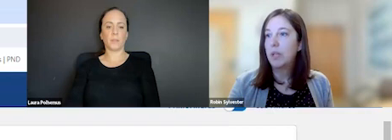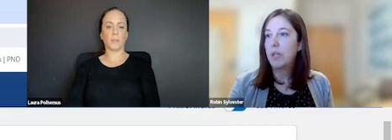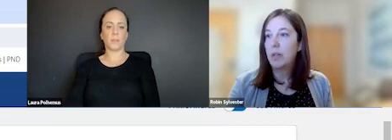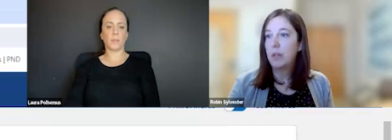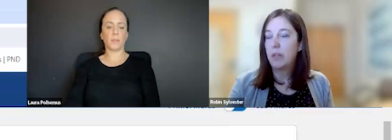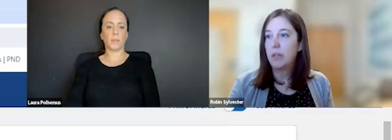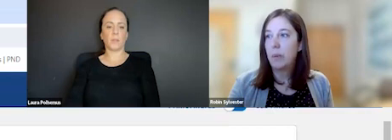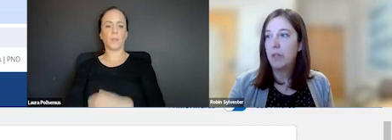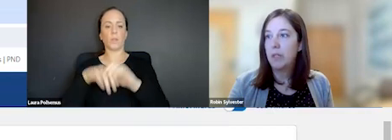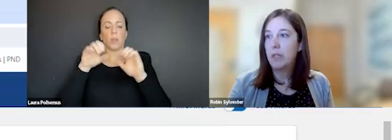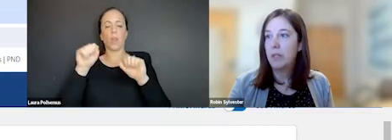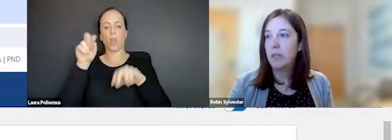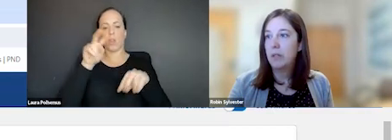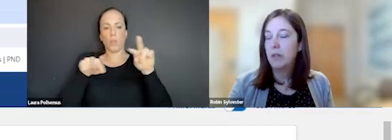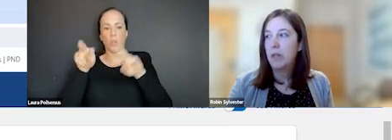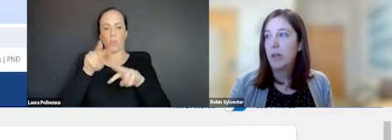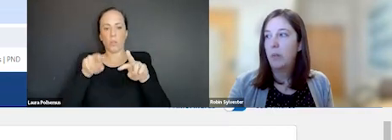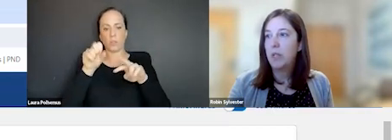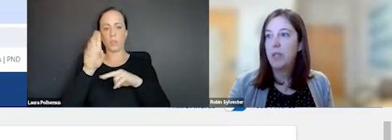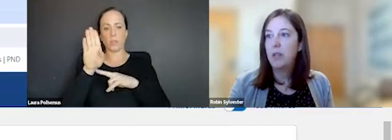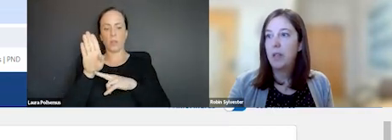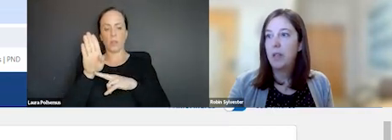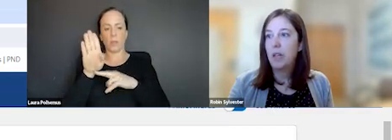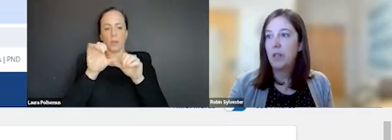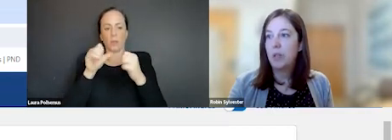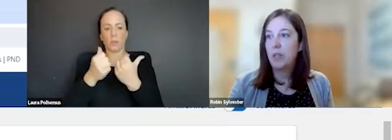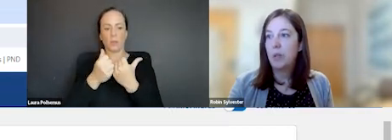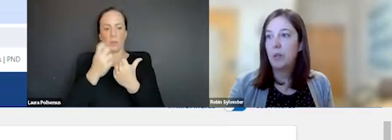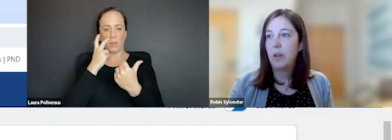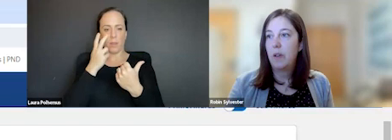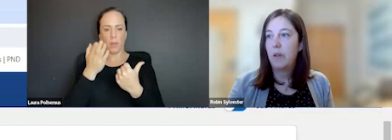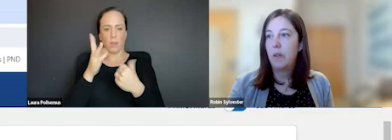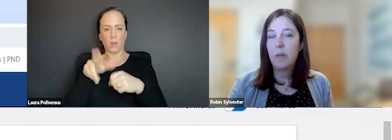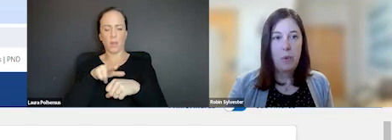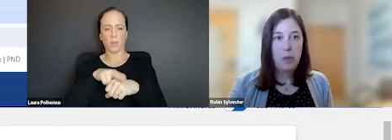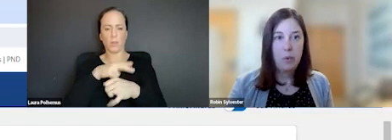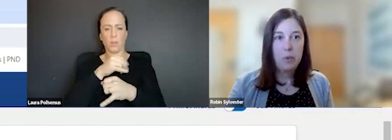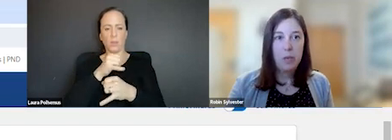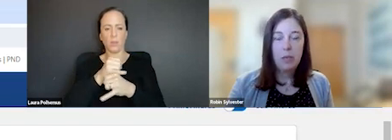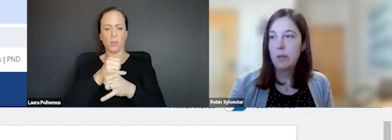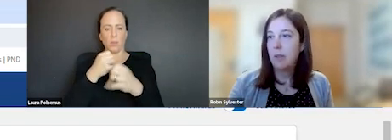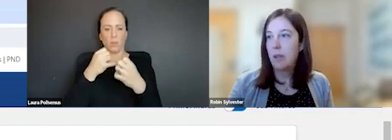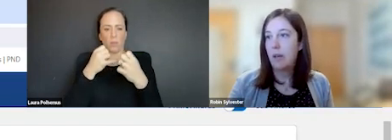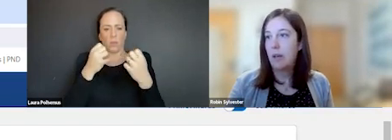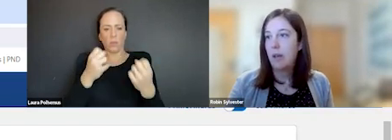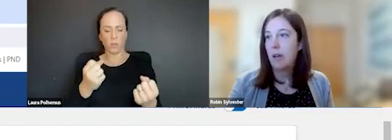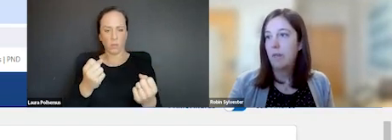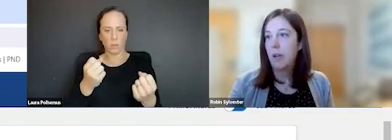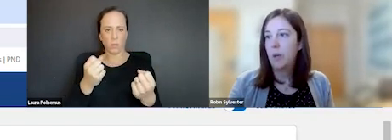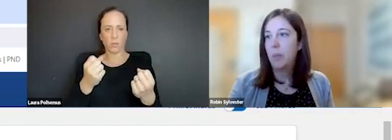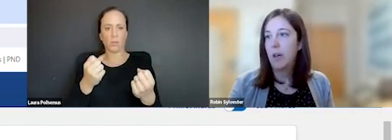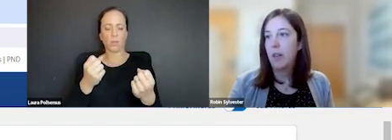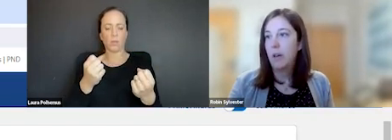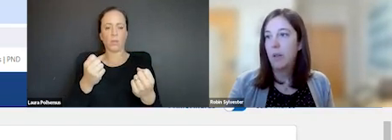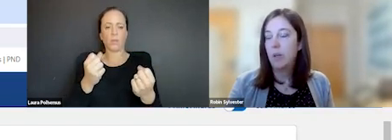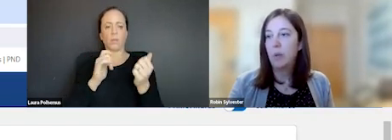You can also take a look at the sub-agencies, and we'll see here that the National Institutes of Health made the most grants,